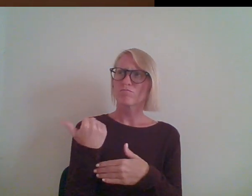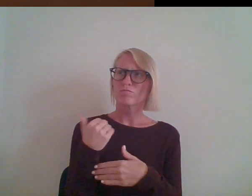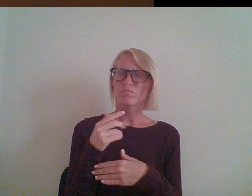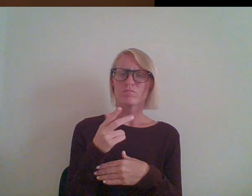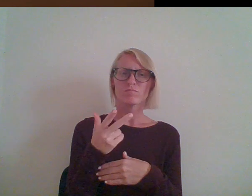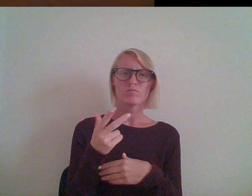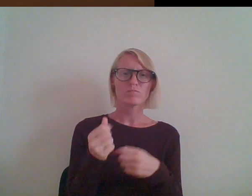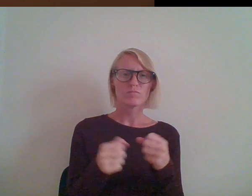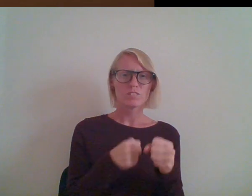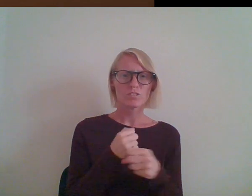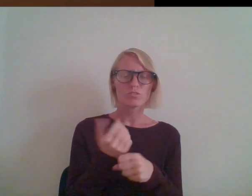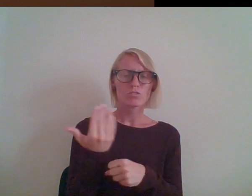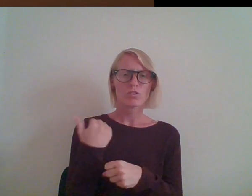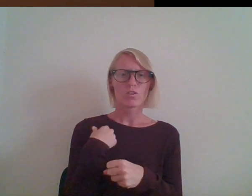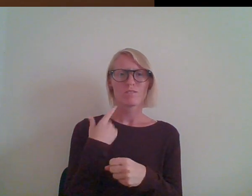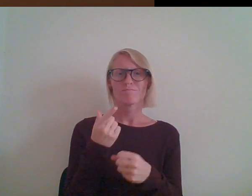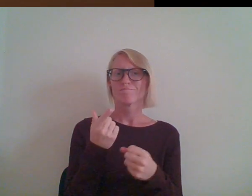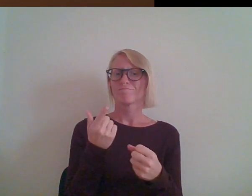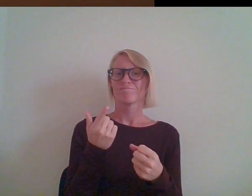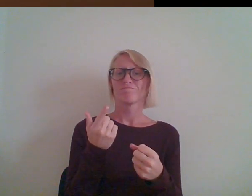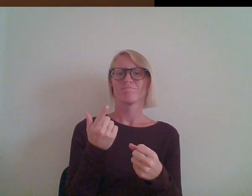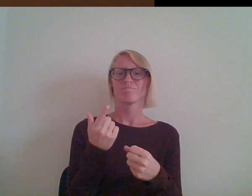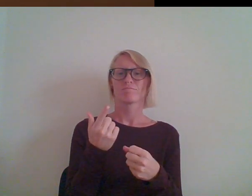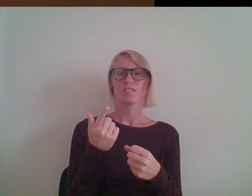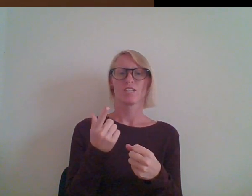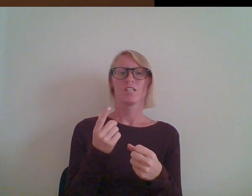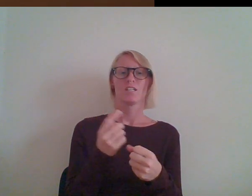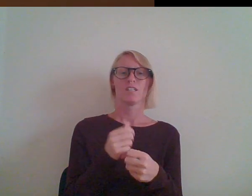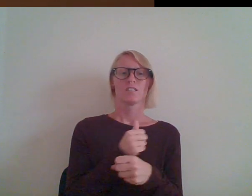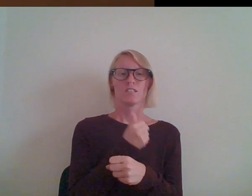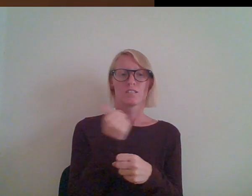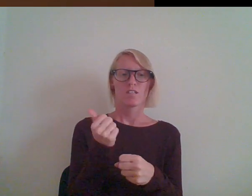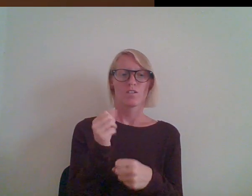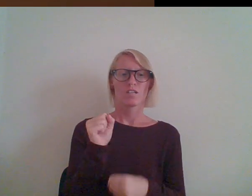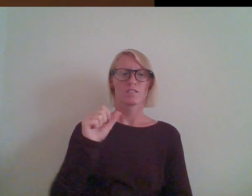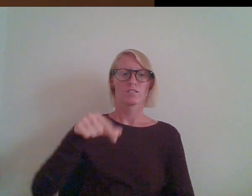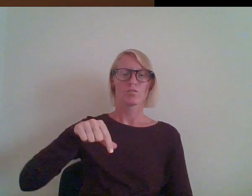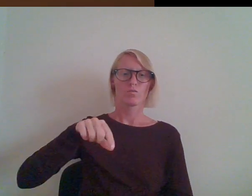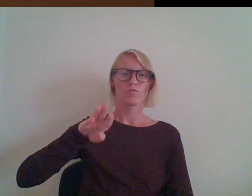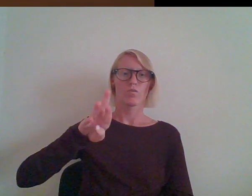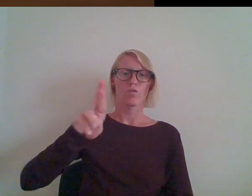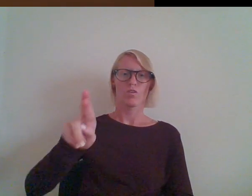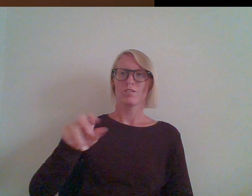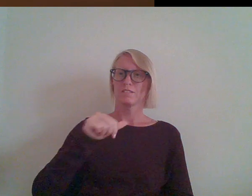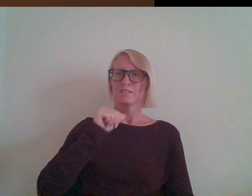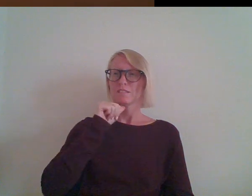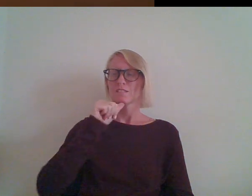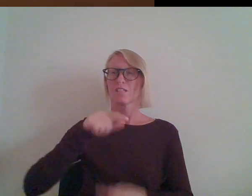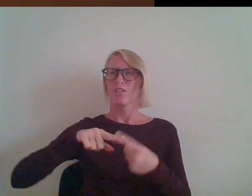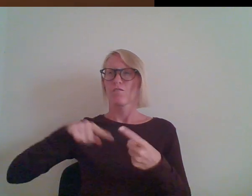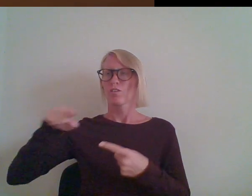out. There's also a SQ4R. There's a newer version of it, which I'm not so familiar with.